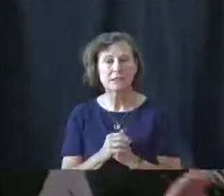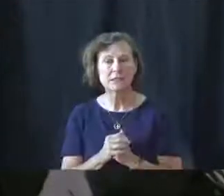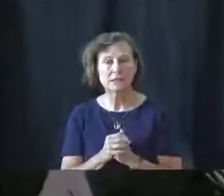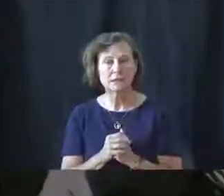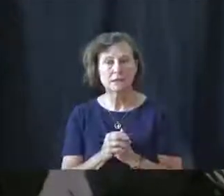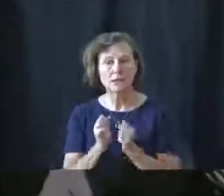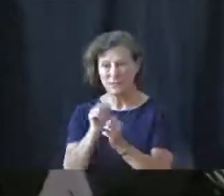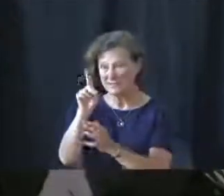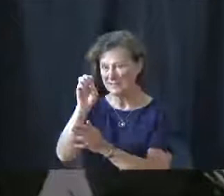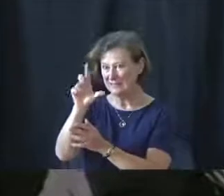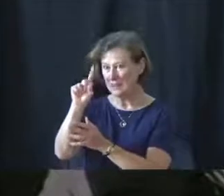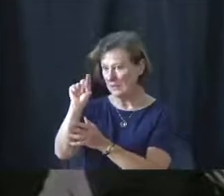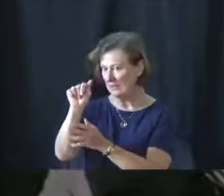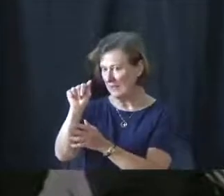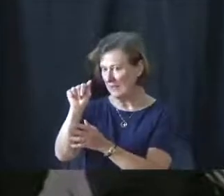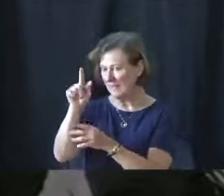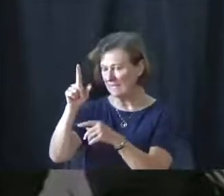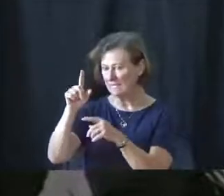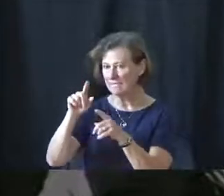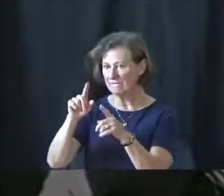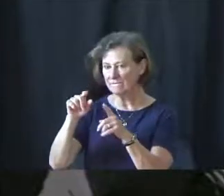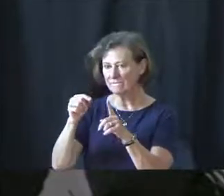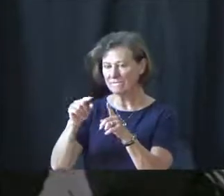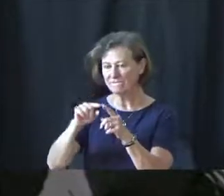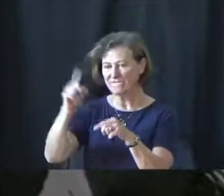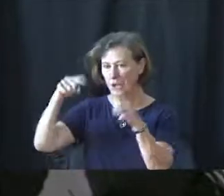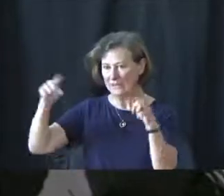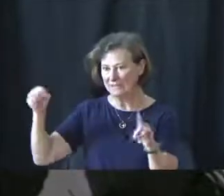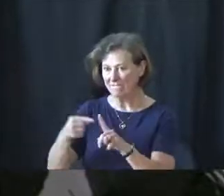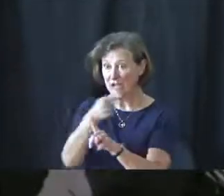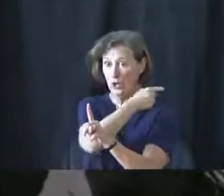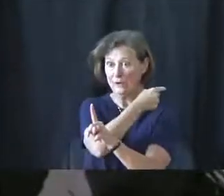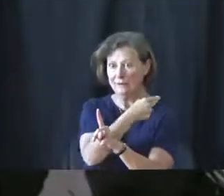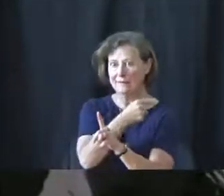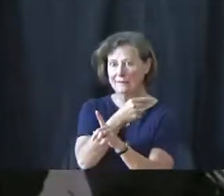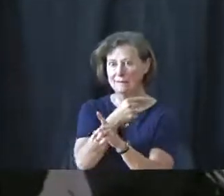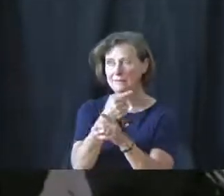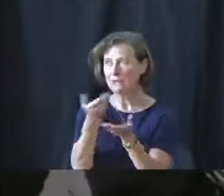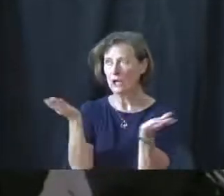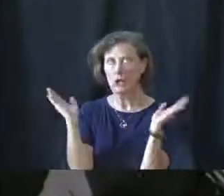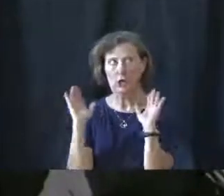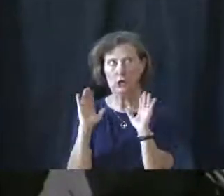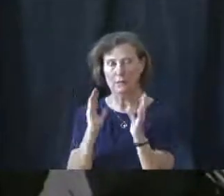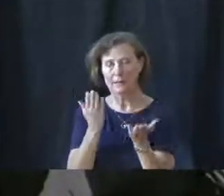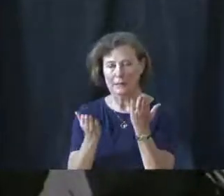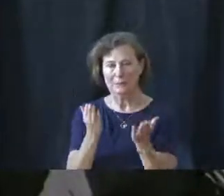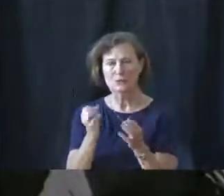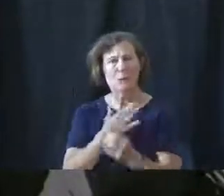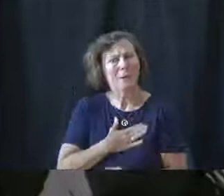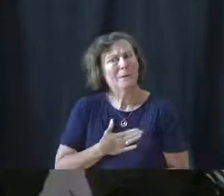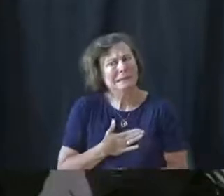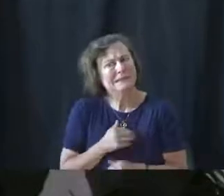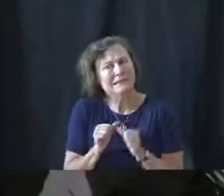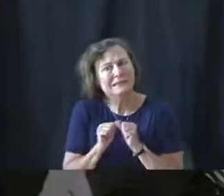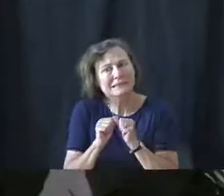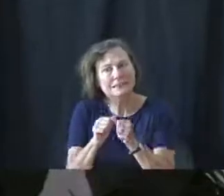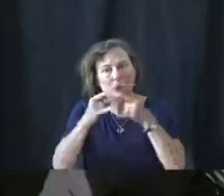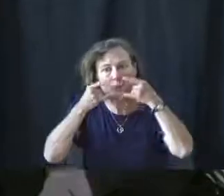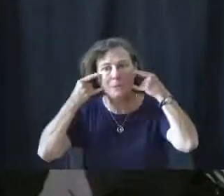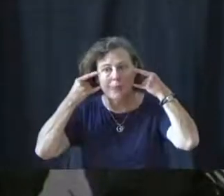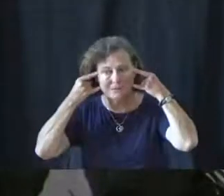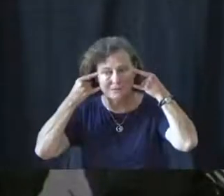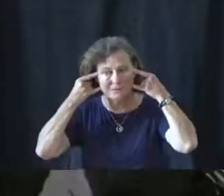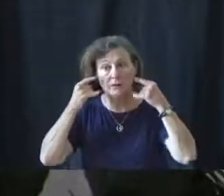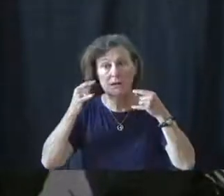Delta variant wandering around. And so, yes, please continue to wear your masks. If it gets